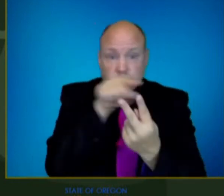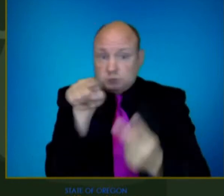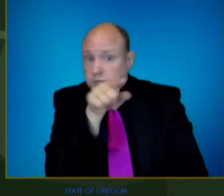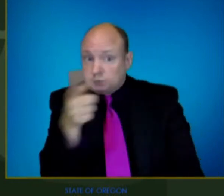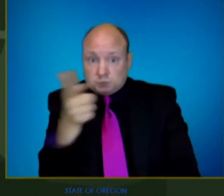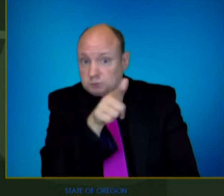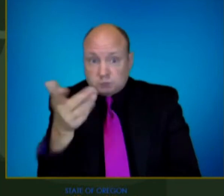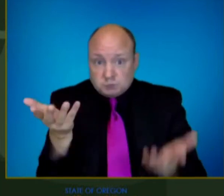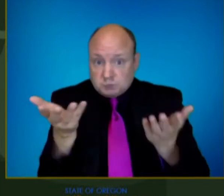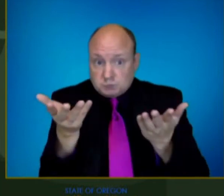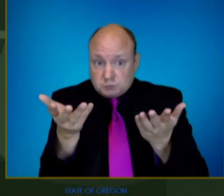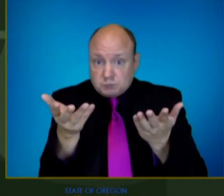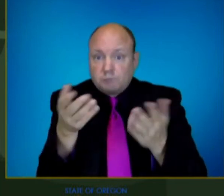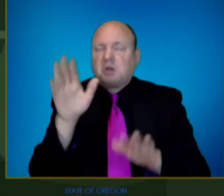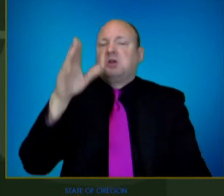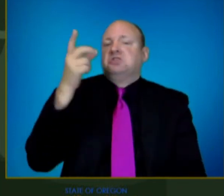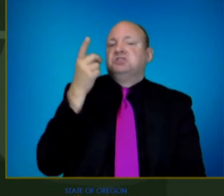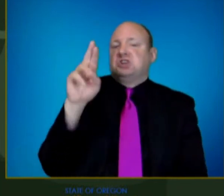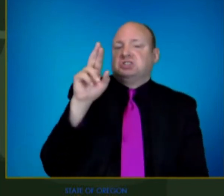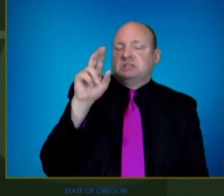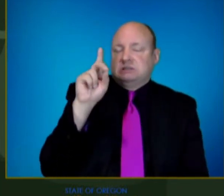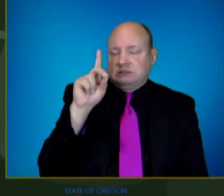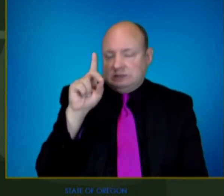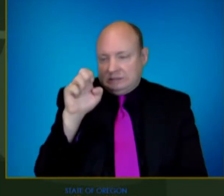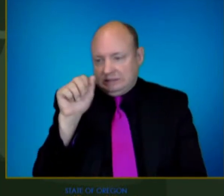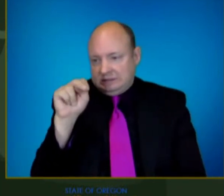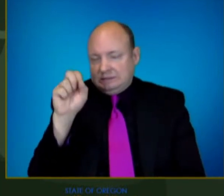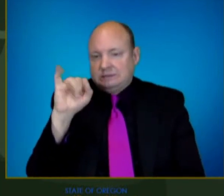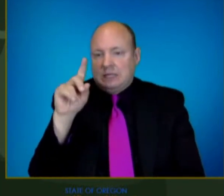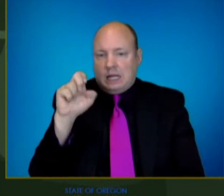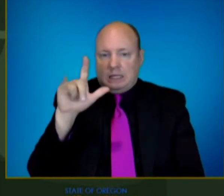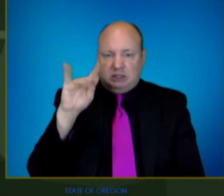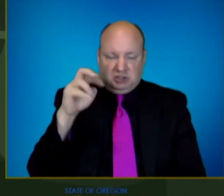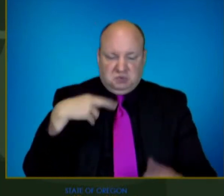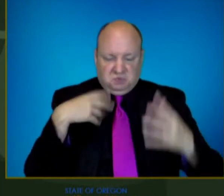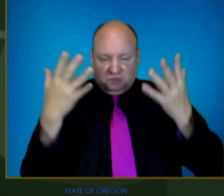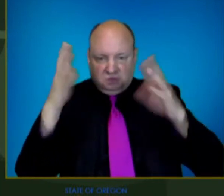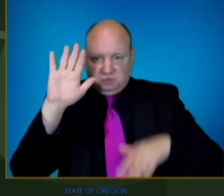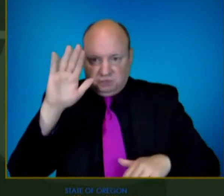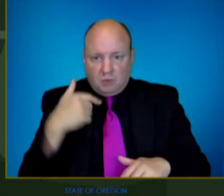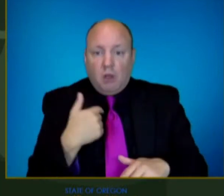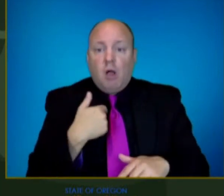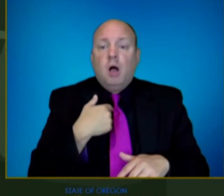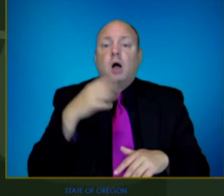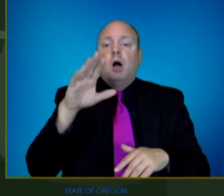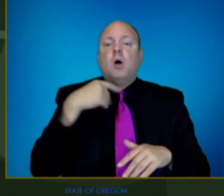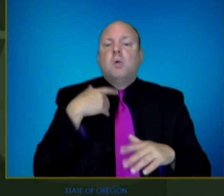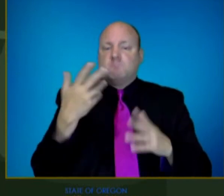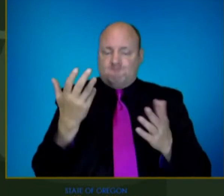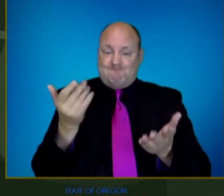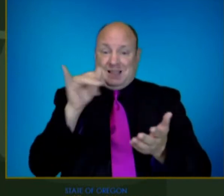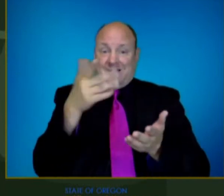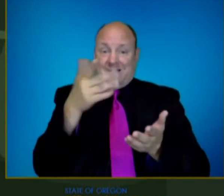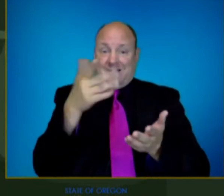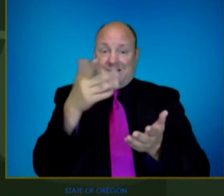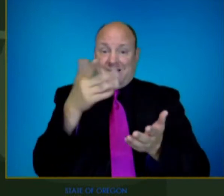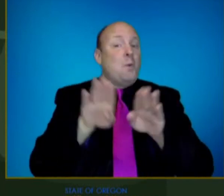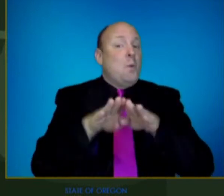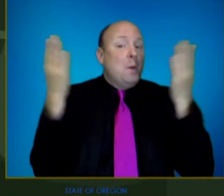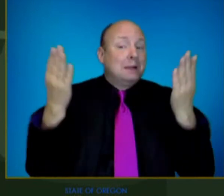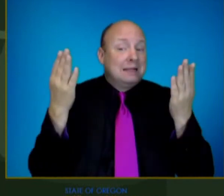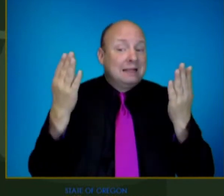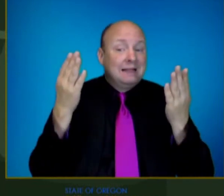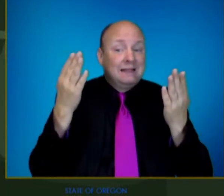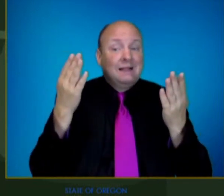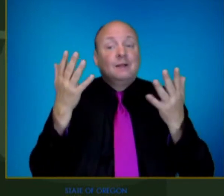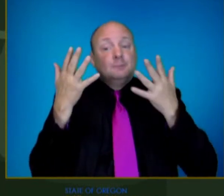Governor Brown. I will say, as we reopened, we proceeded with the message that we have made great progress and